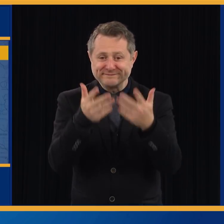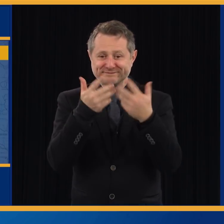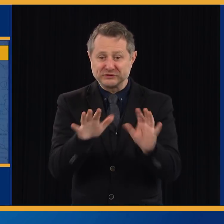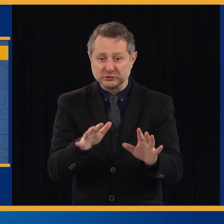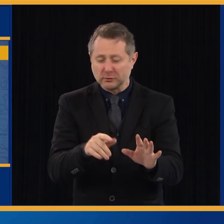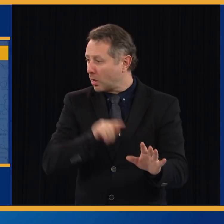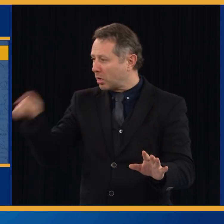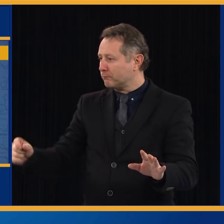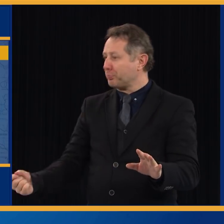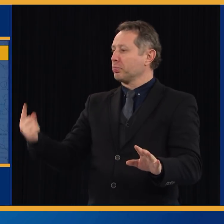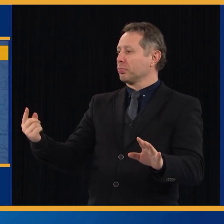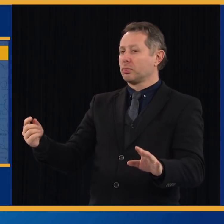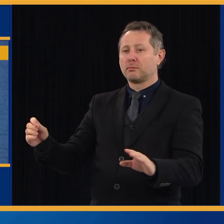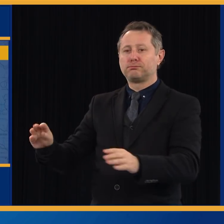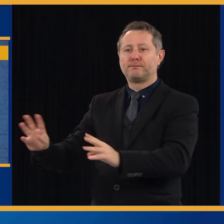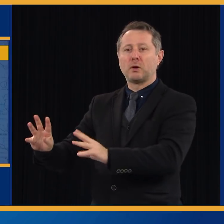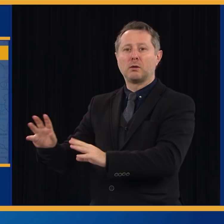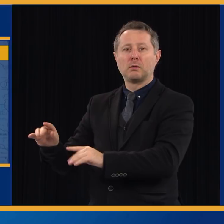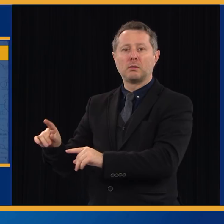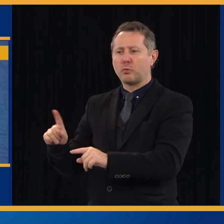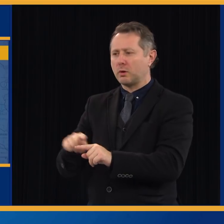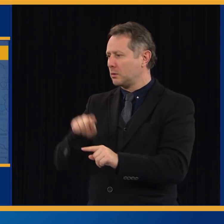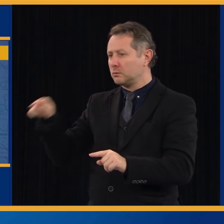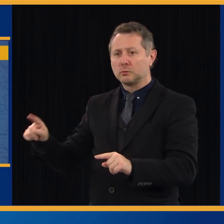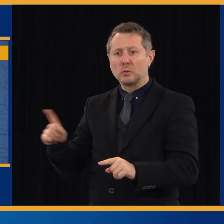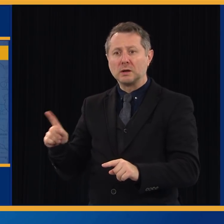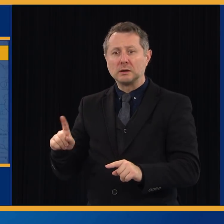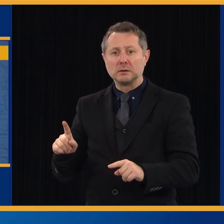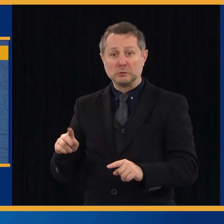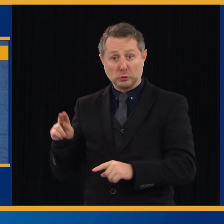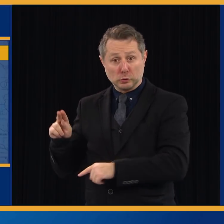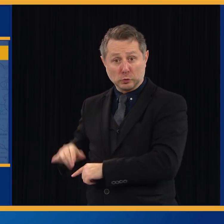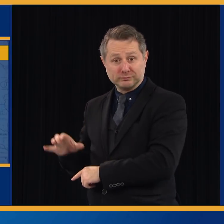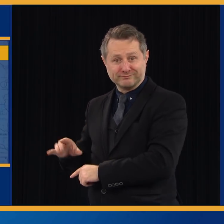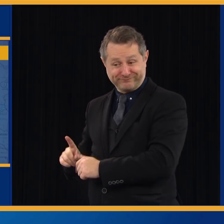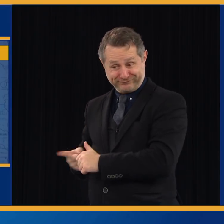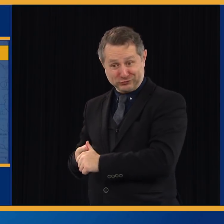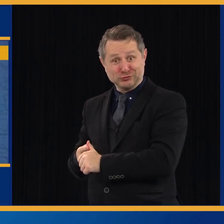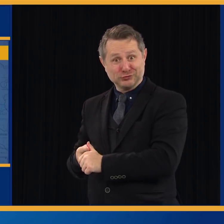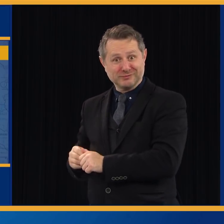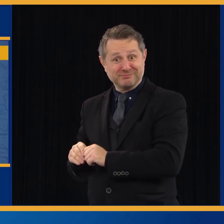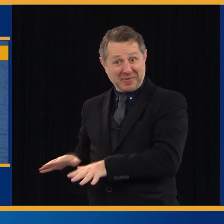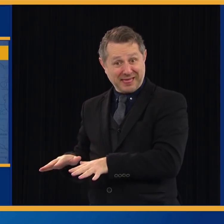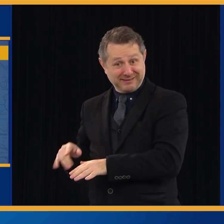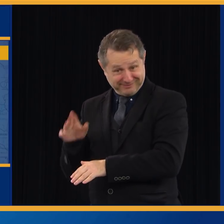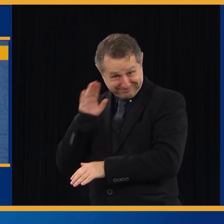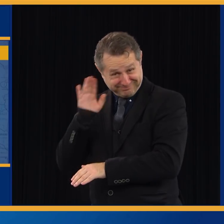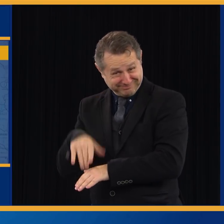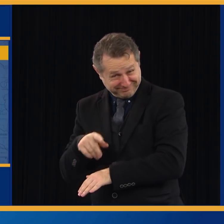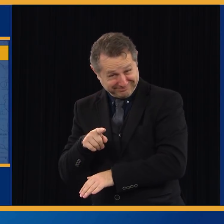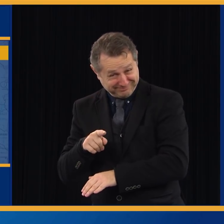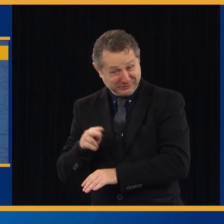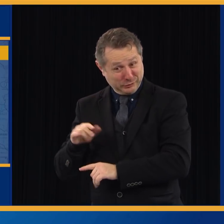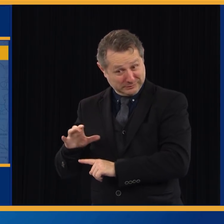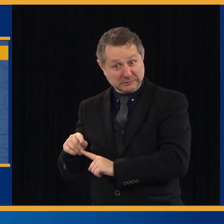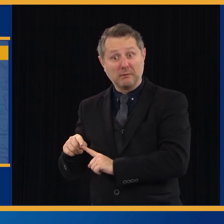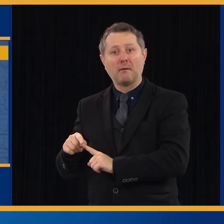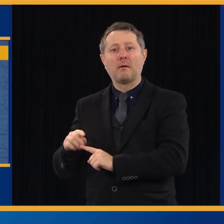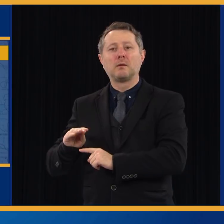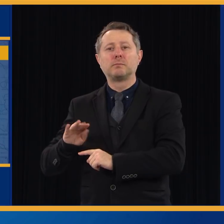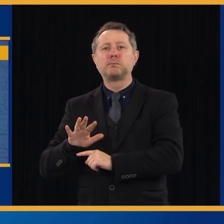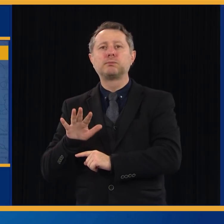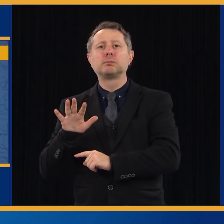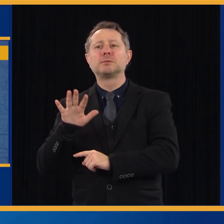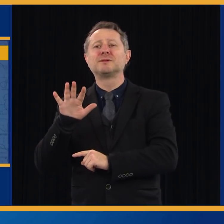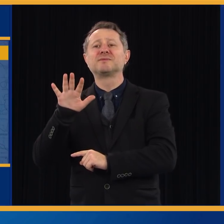for a spread of the fire from downstate New York towards upstate. Whenever we see a small fire